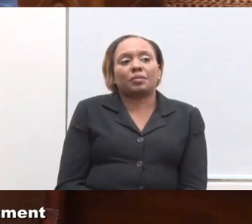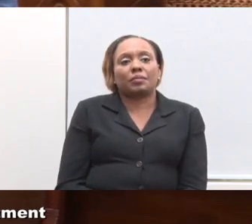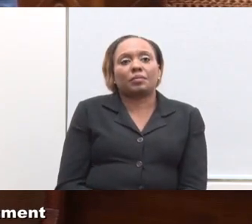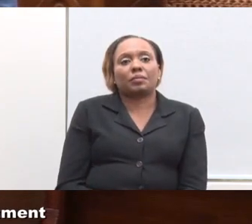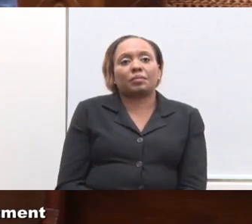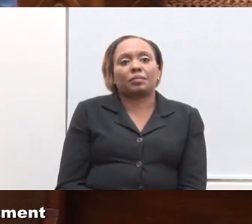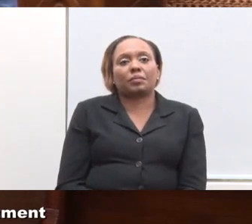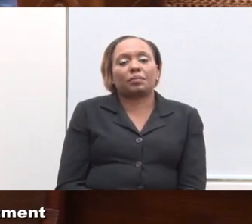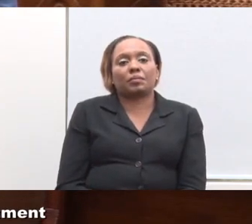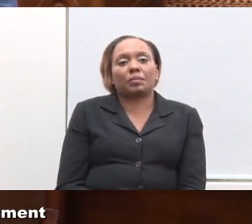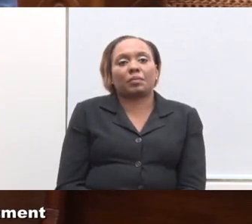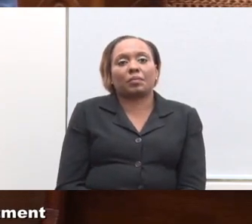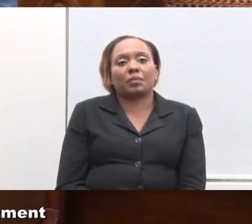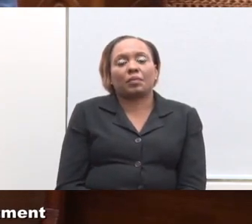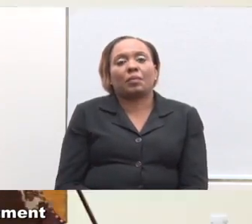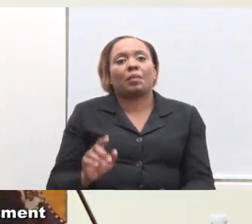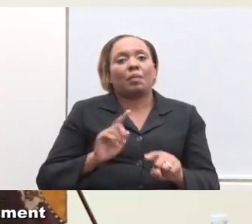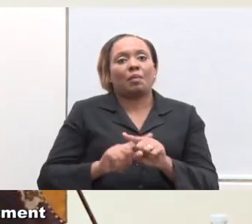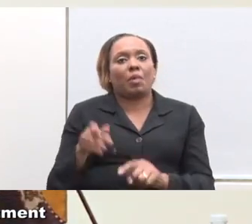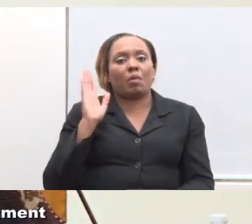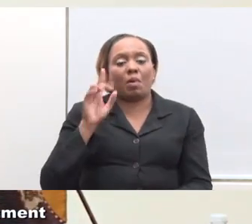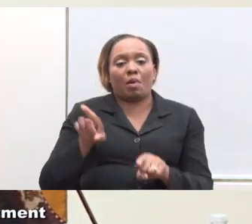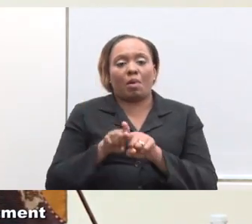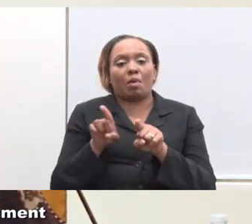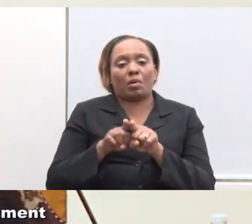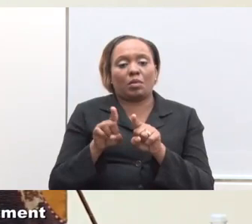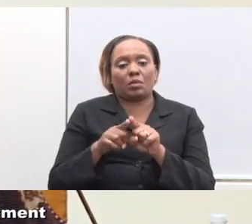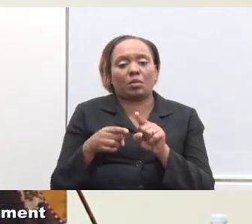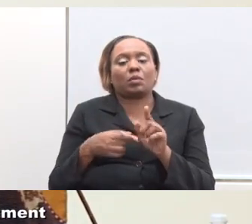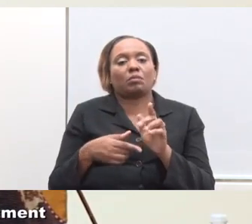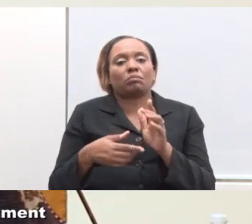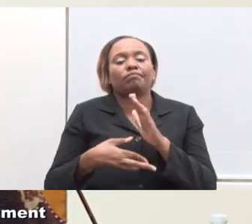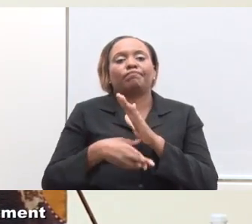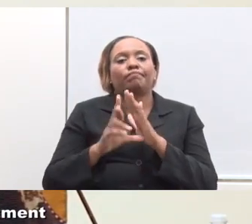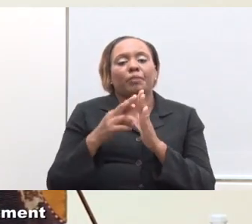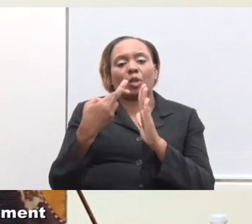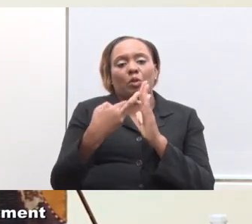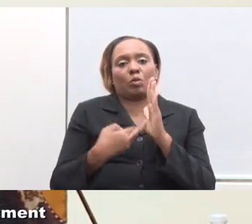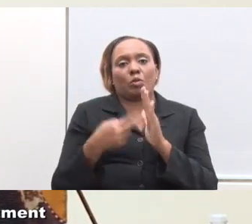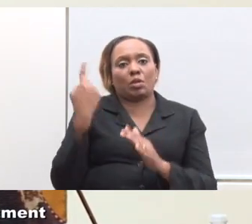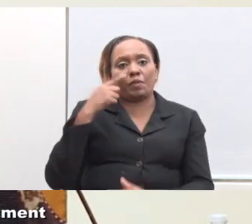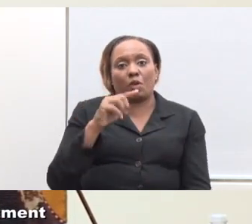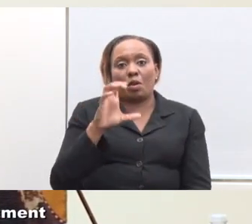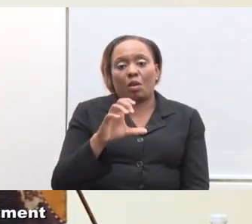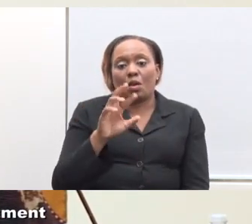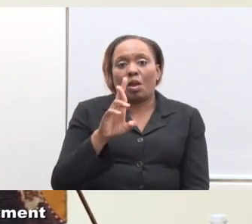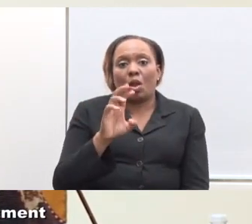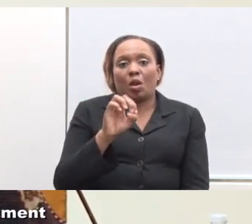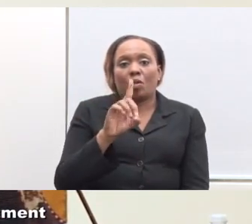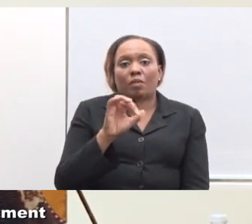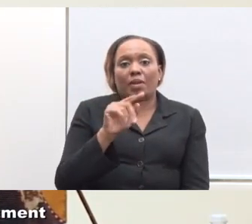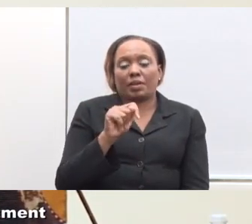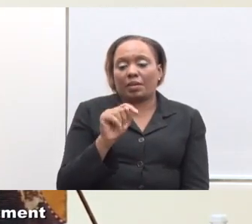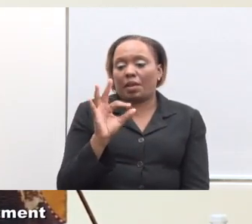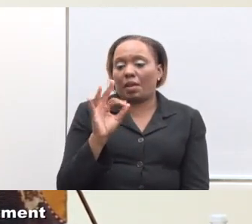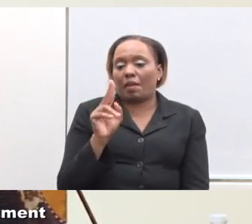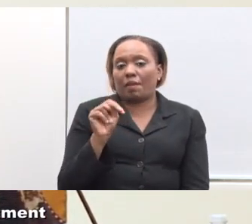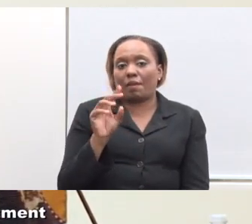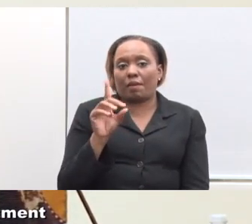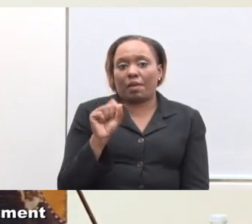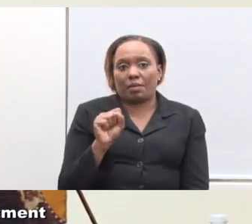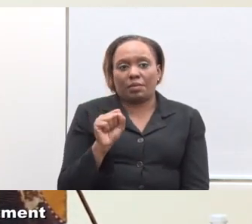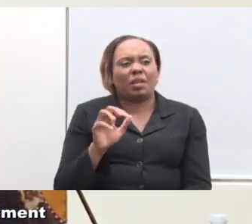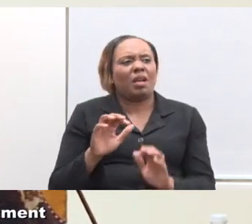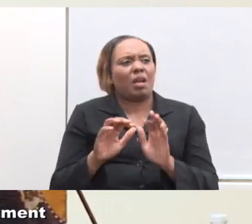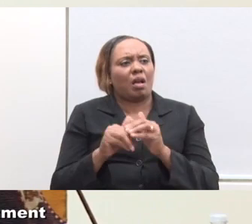surrounding the Industrial Credit Fund and all of the other funds that exist to be able to see how best we can use the